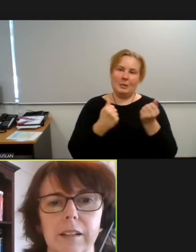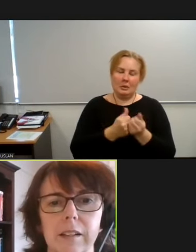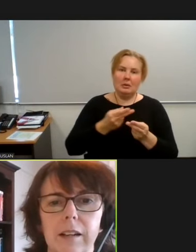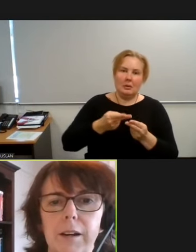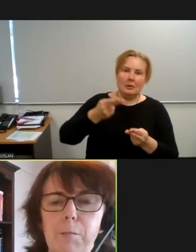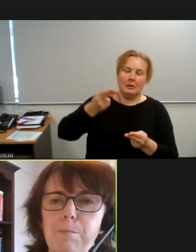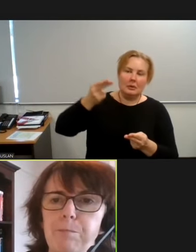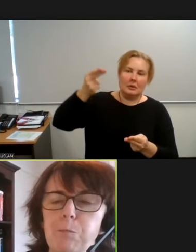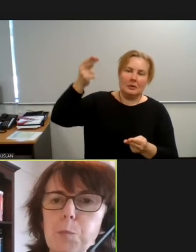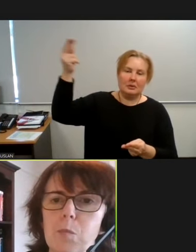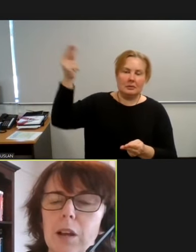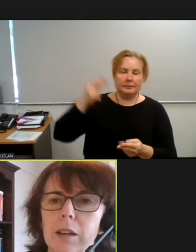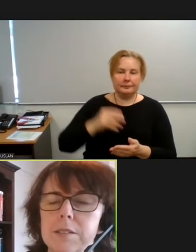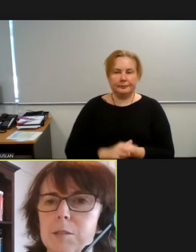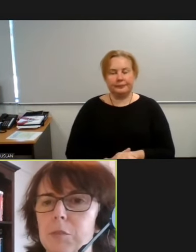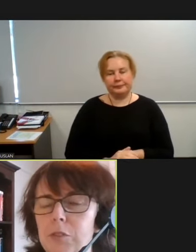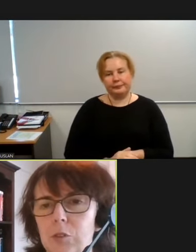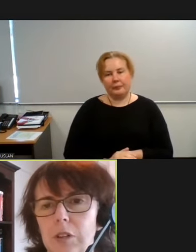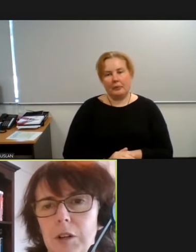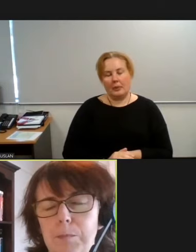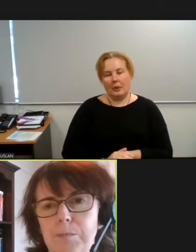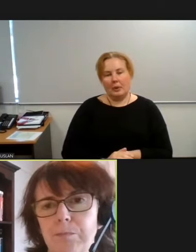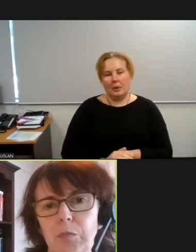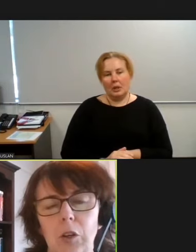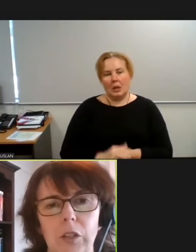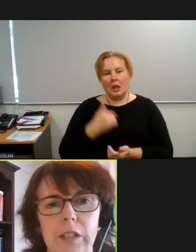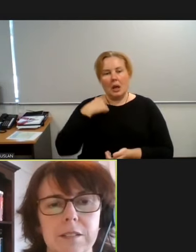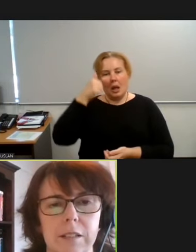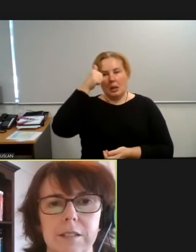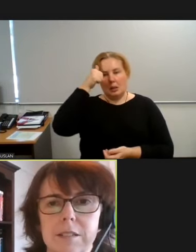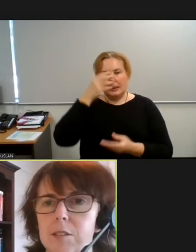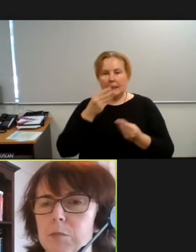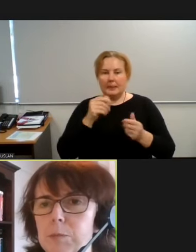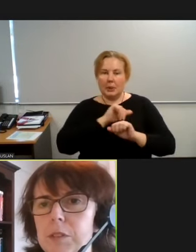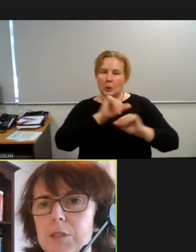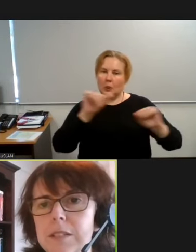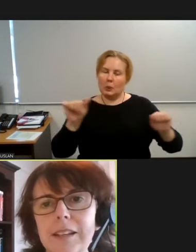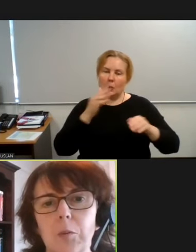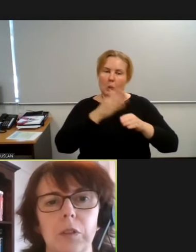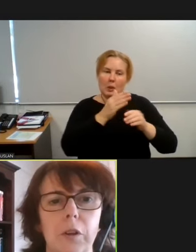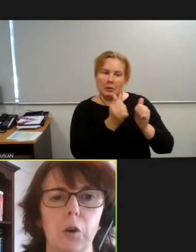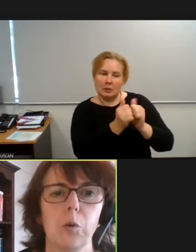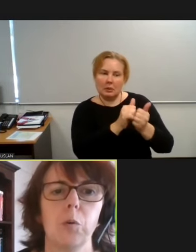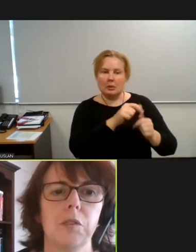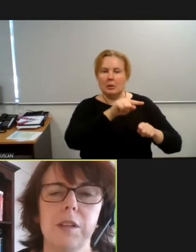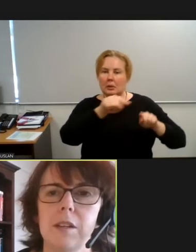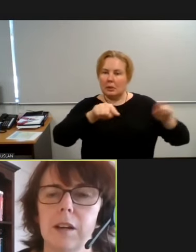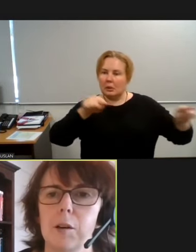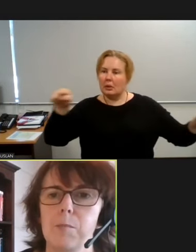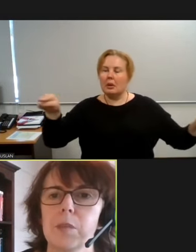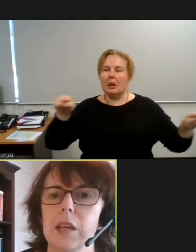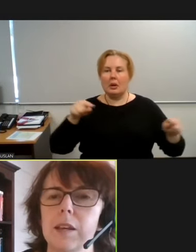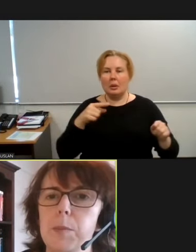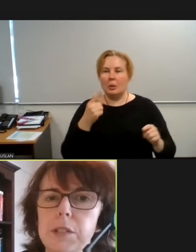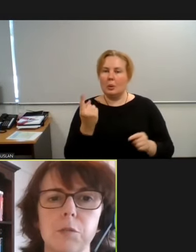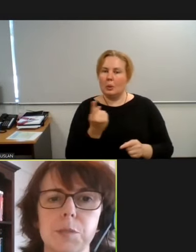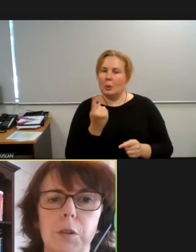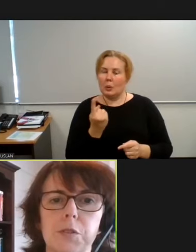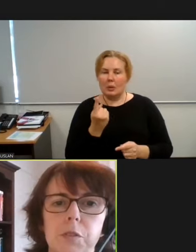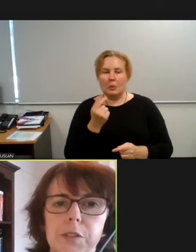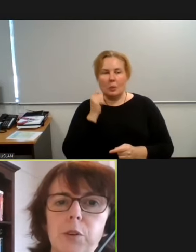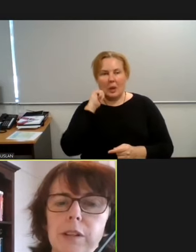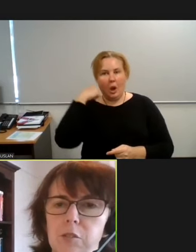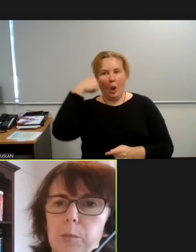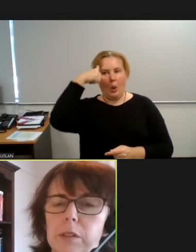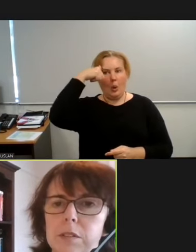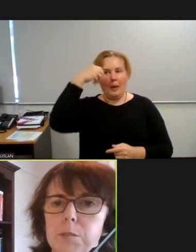increasing. And as some of your colleagues and some of those listening in will know, the immediate response